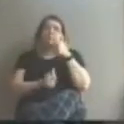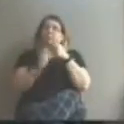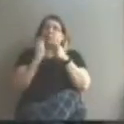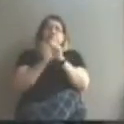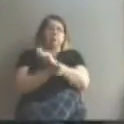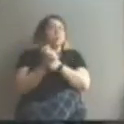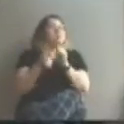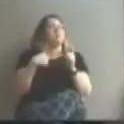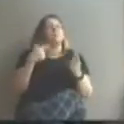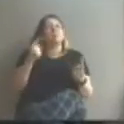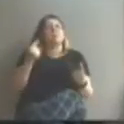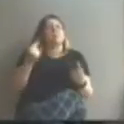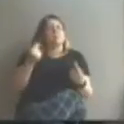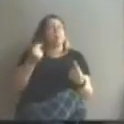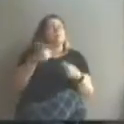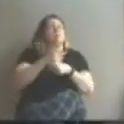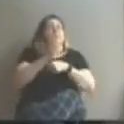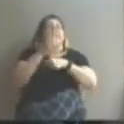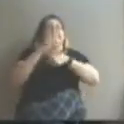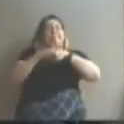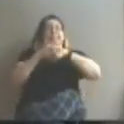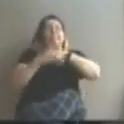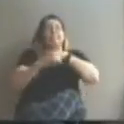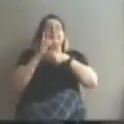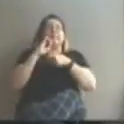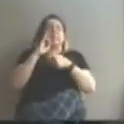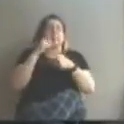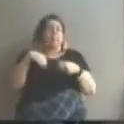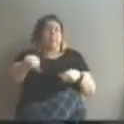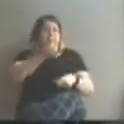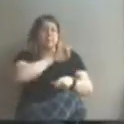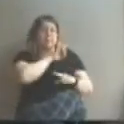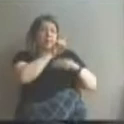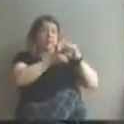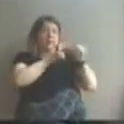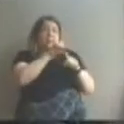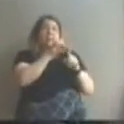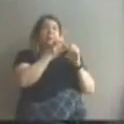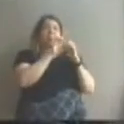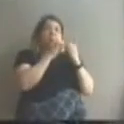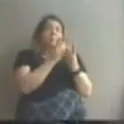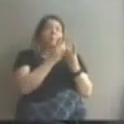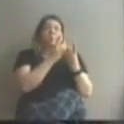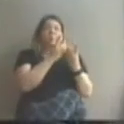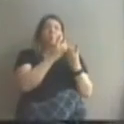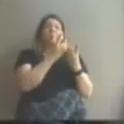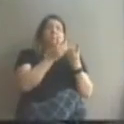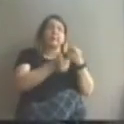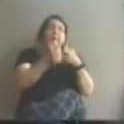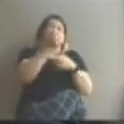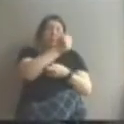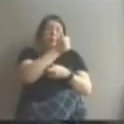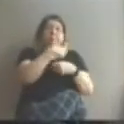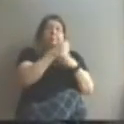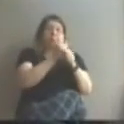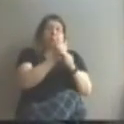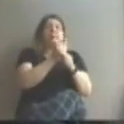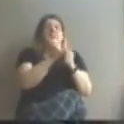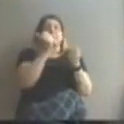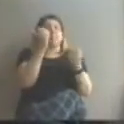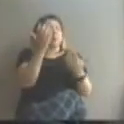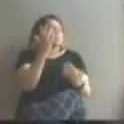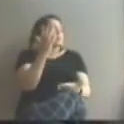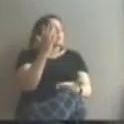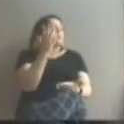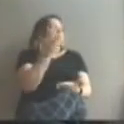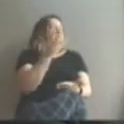like to do is create a space here for all of us to be able to ask questions of the various department heads that are making these recommendations,